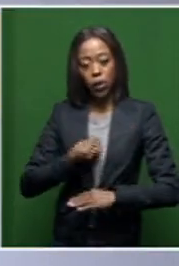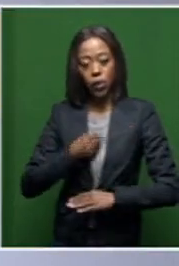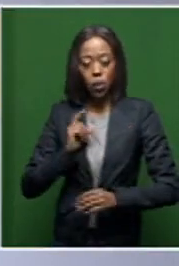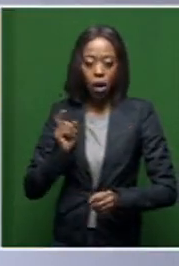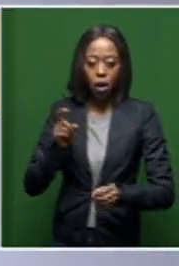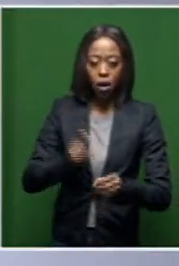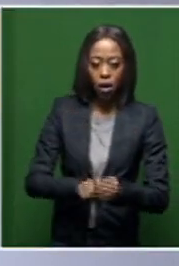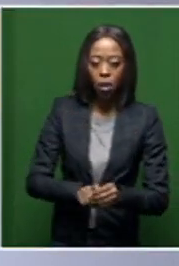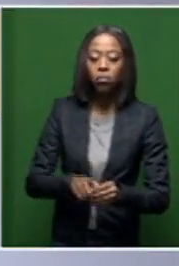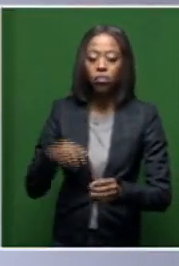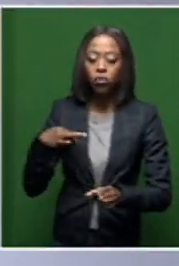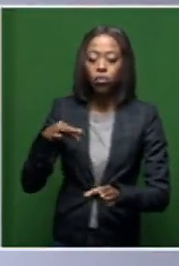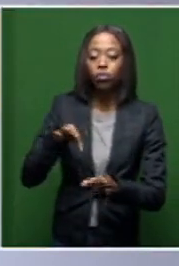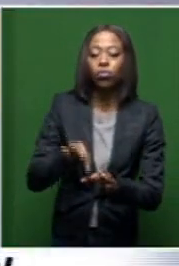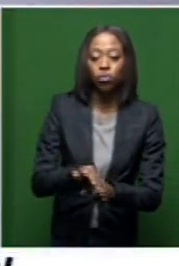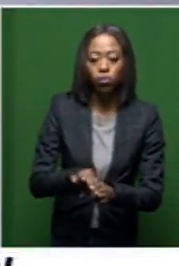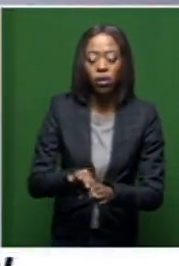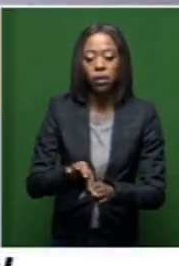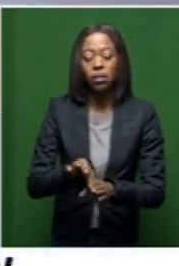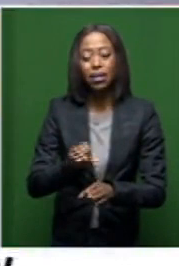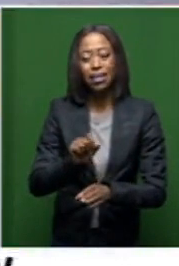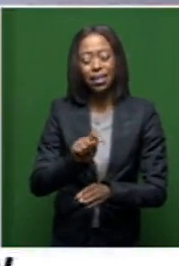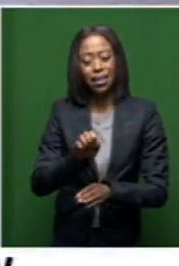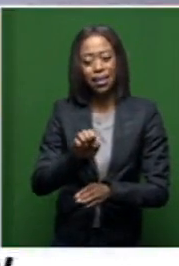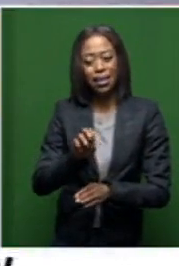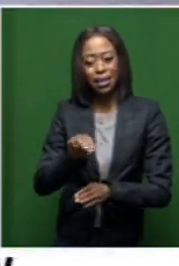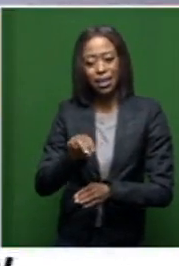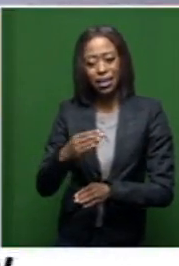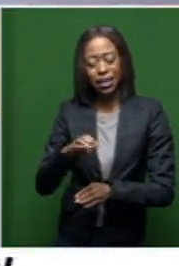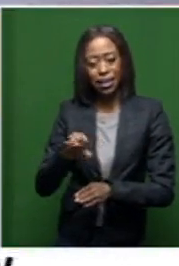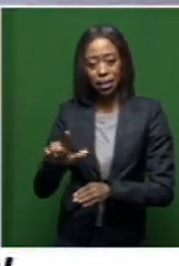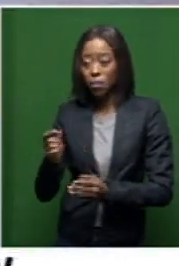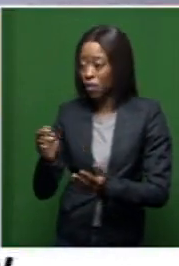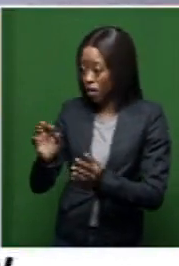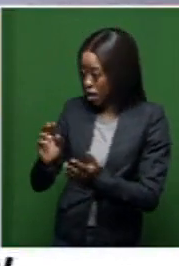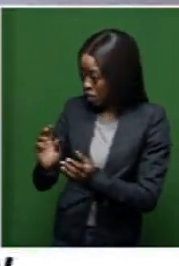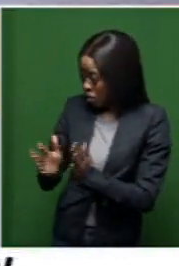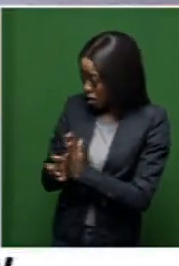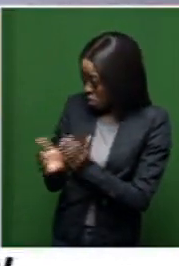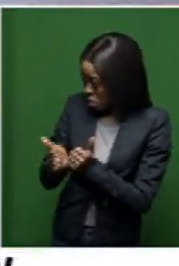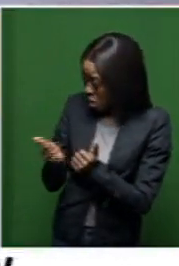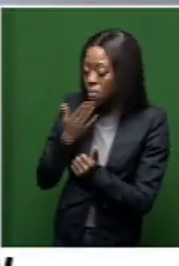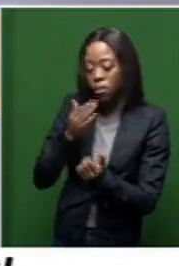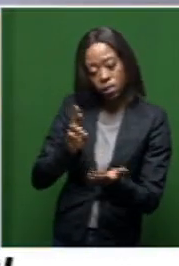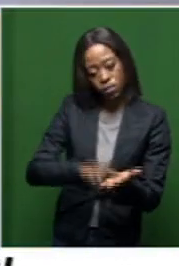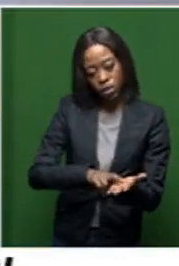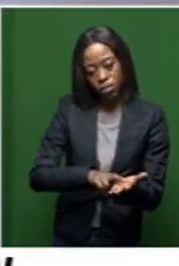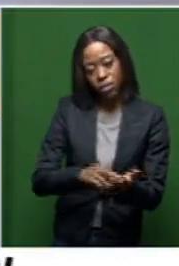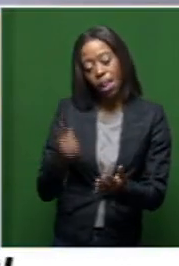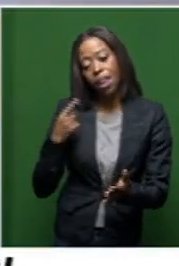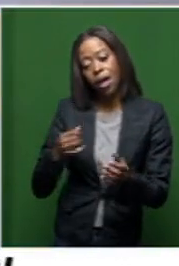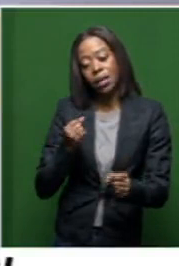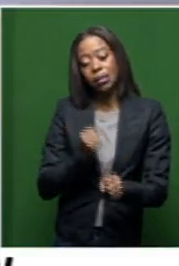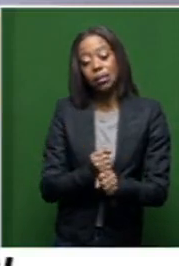become bone marrow stem cell donors and call on those who are eligible to still sign up. In the last year, the registry has seen